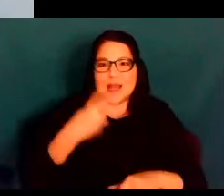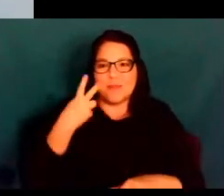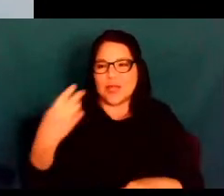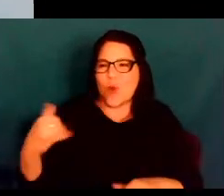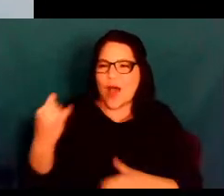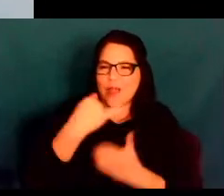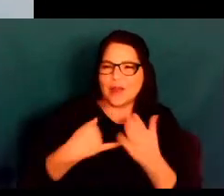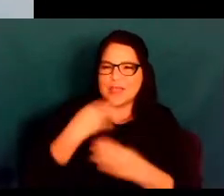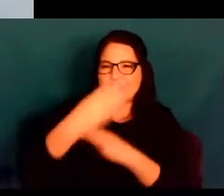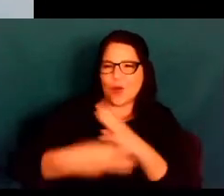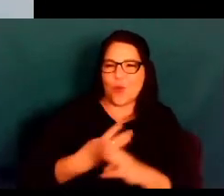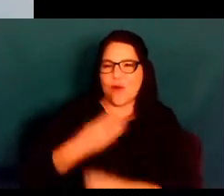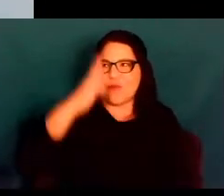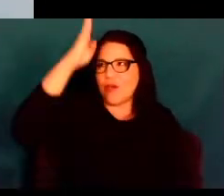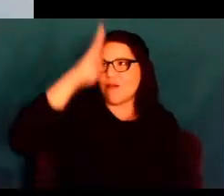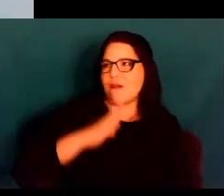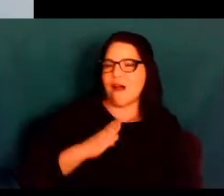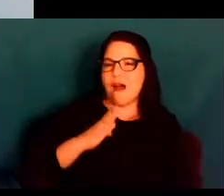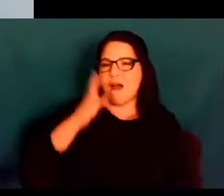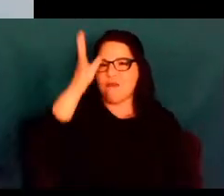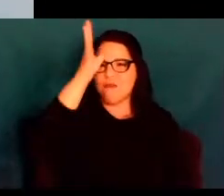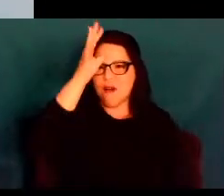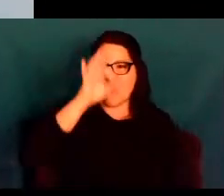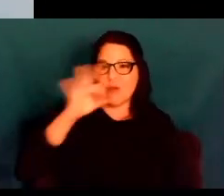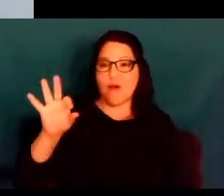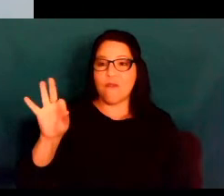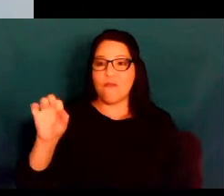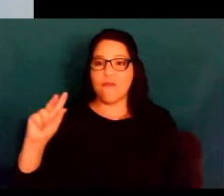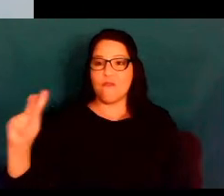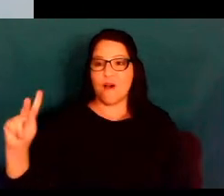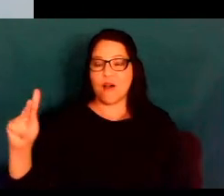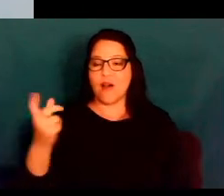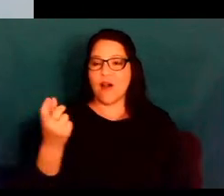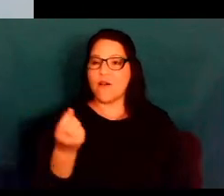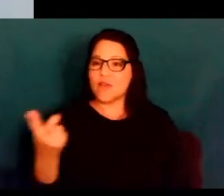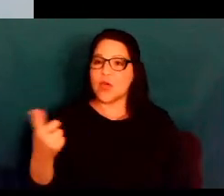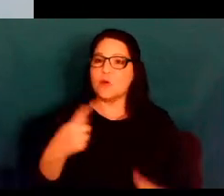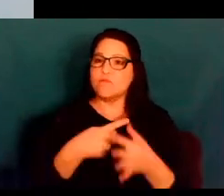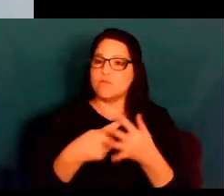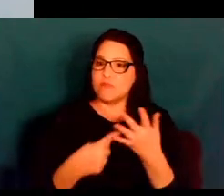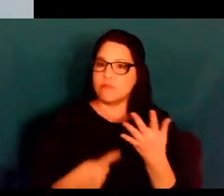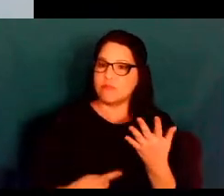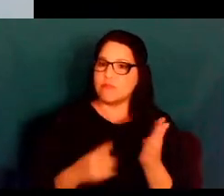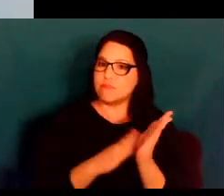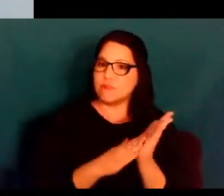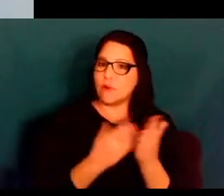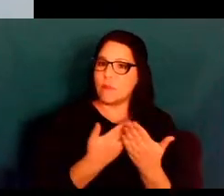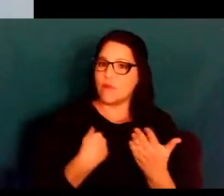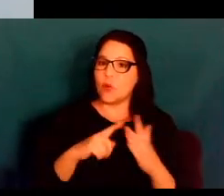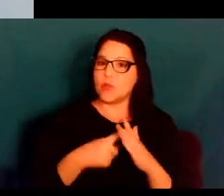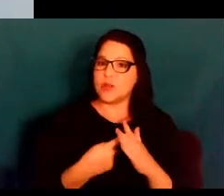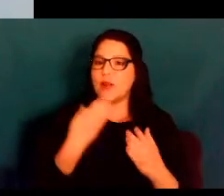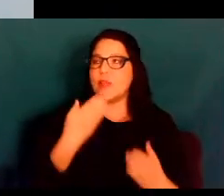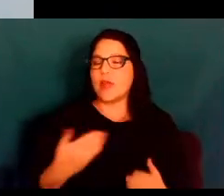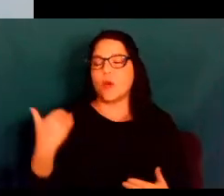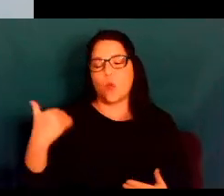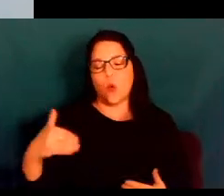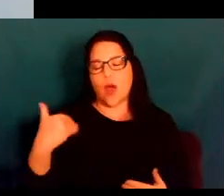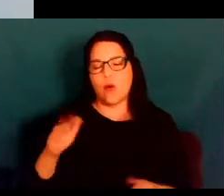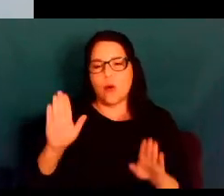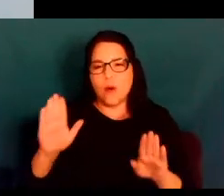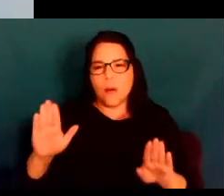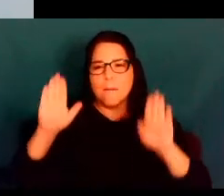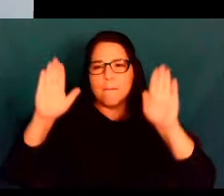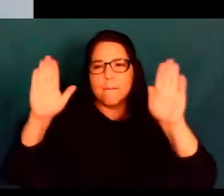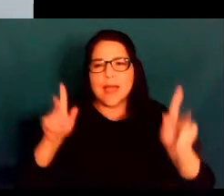artistic world of the Godfather of Funk. A few acknowledgements before we get started. I would like to thank the incredible people that